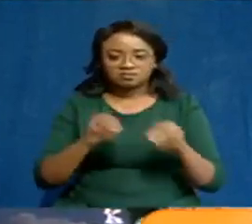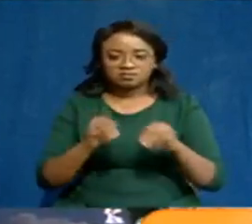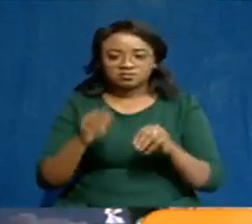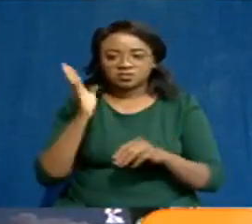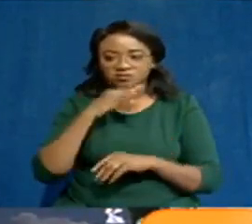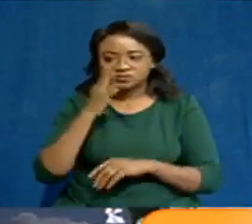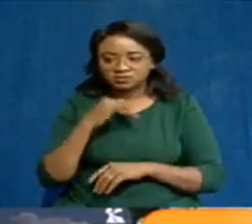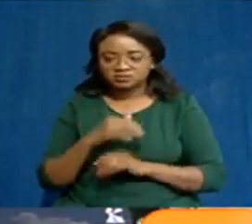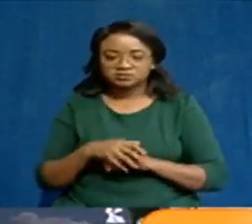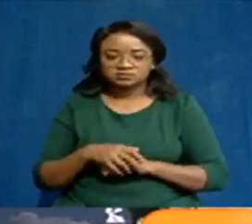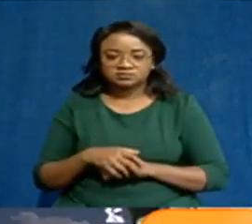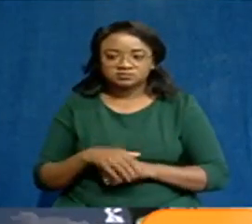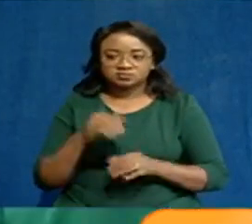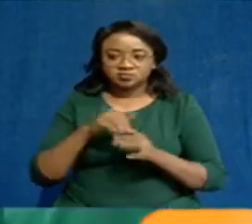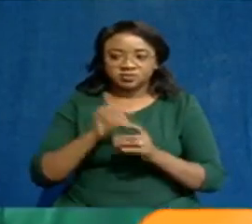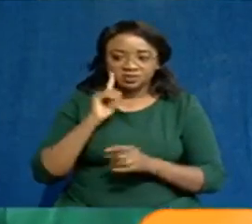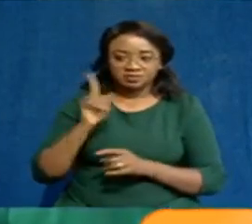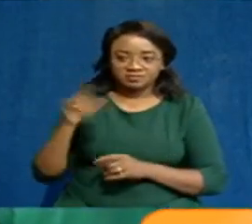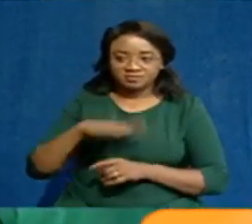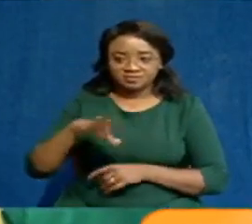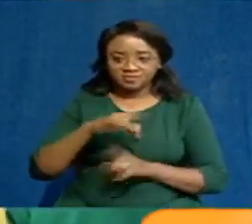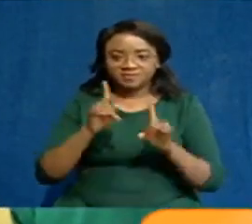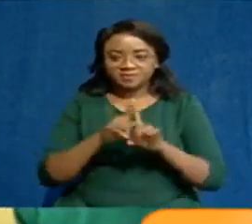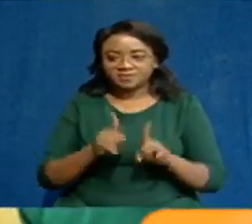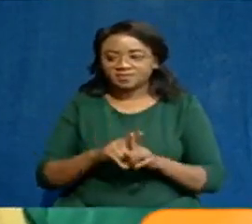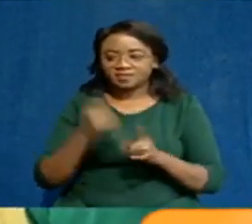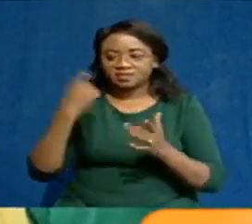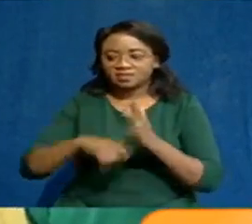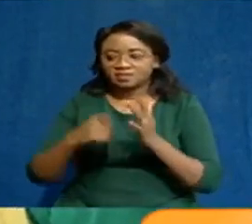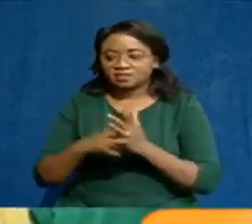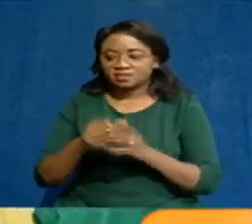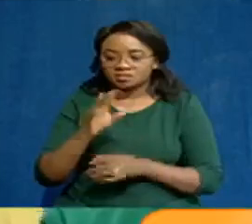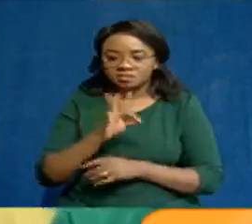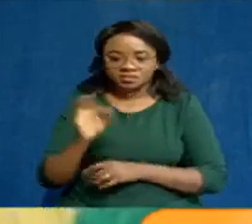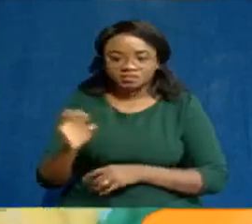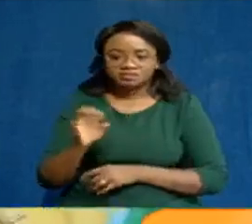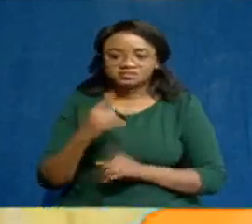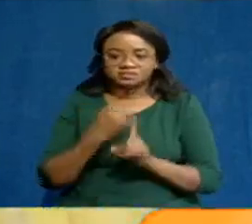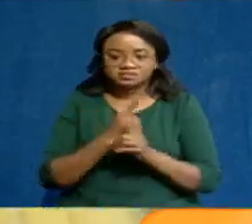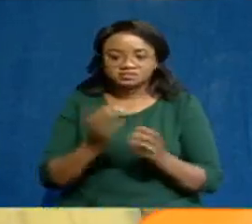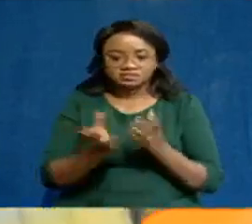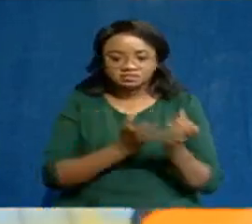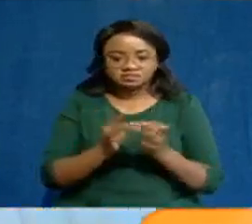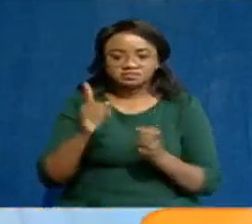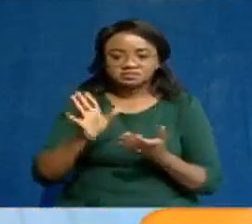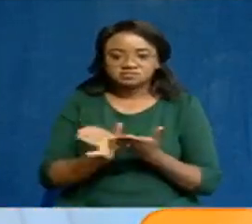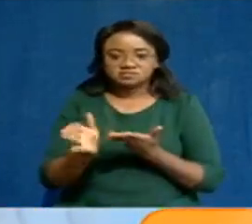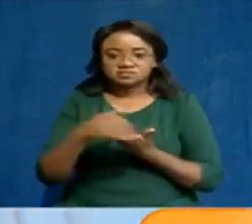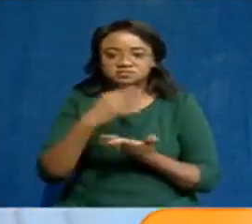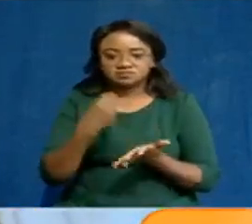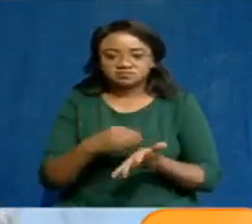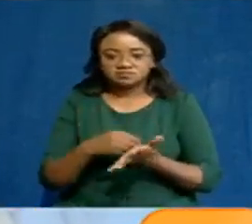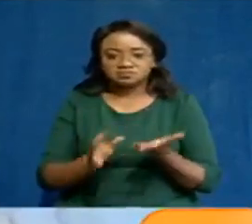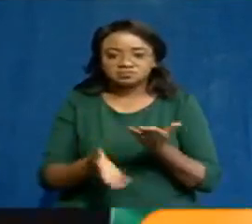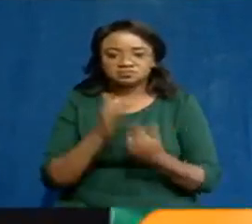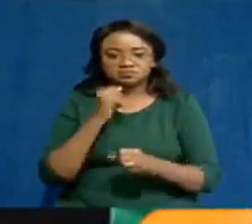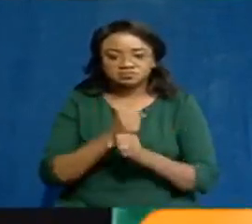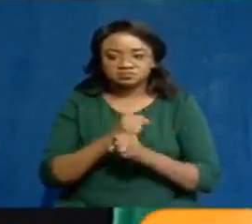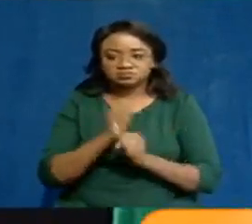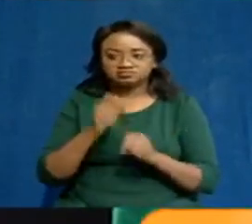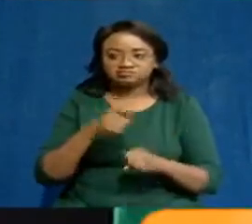UNESCO Heritage Center, and by charging a fee to corporates and commercial businesses, she's raising money to scale operations. We